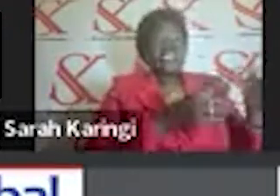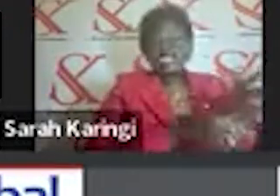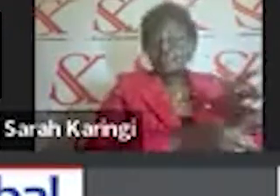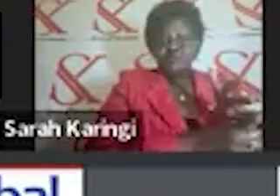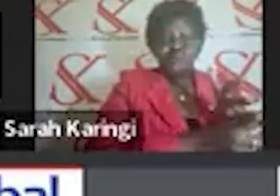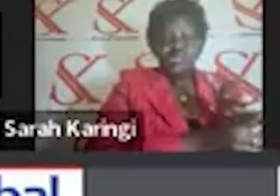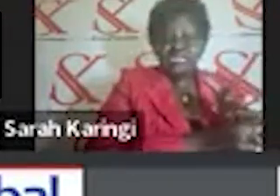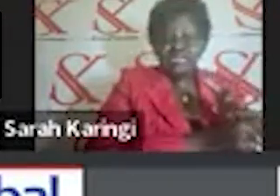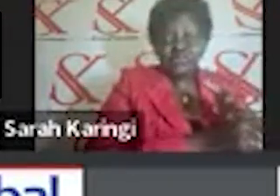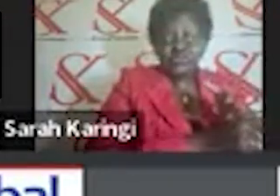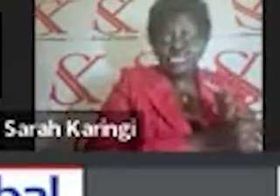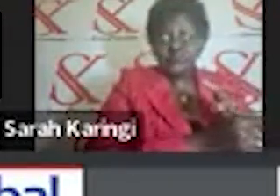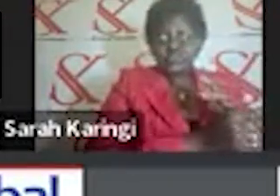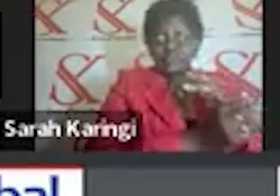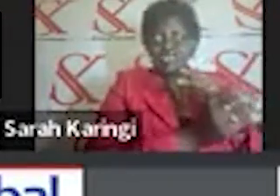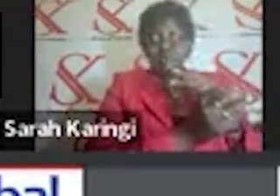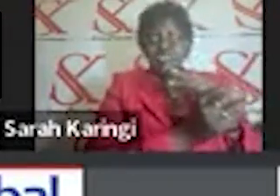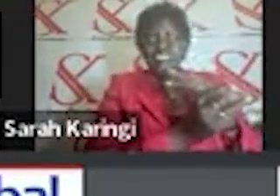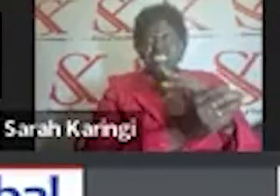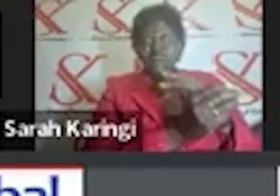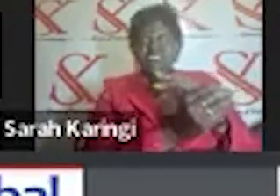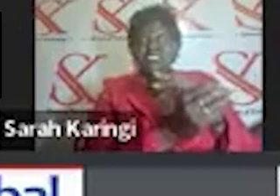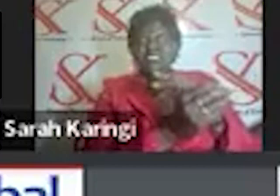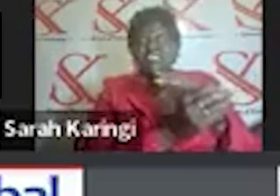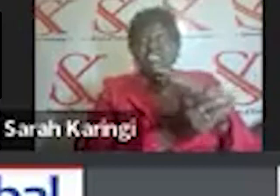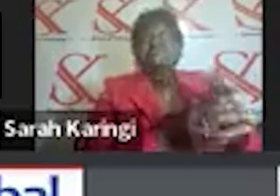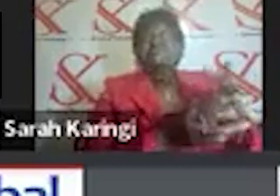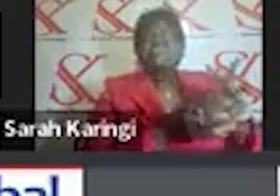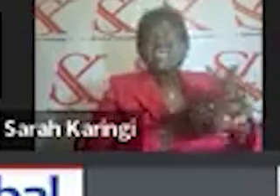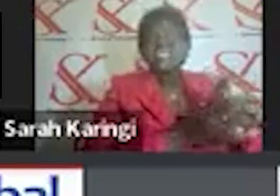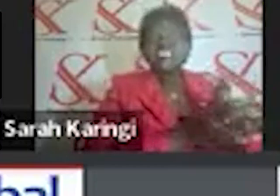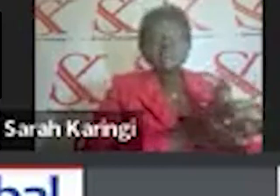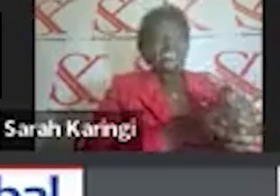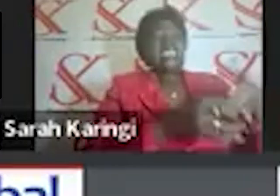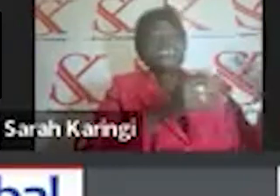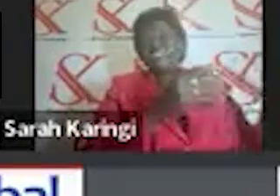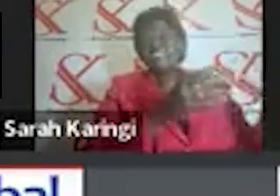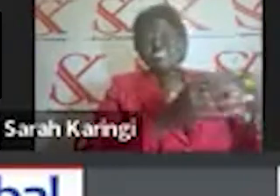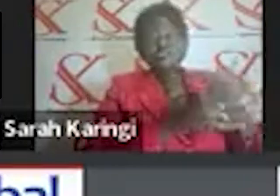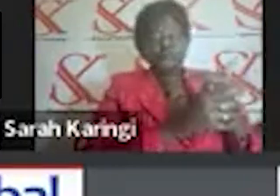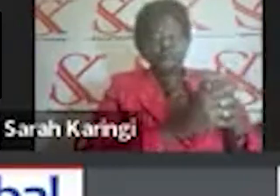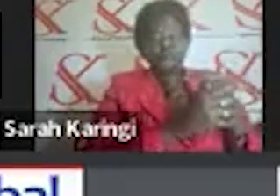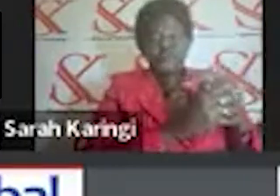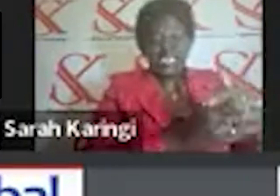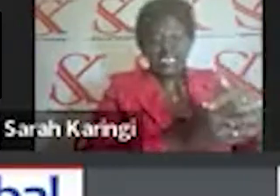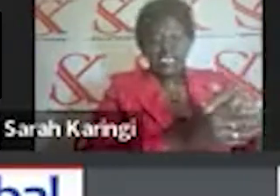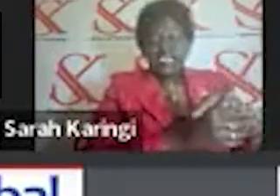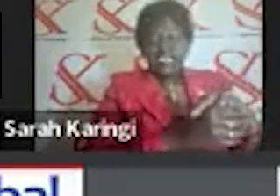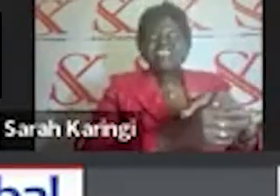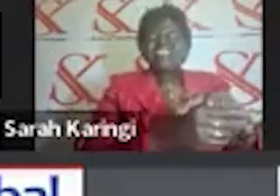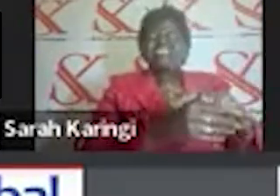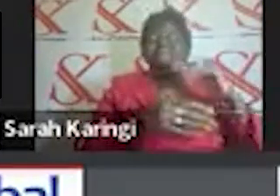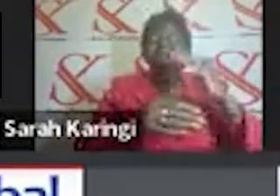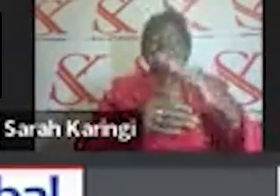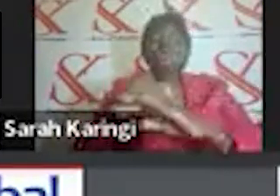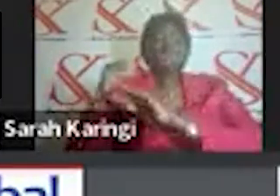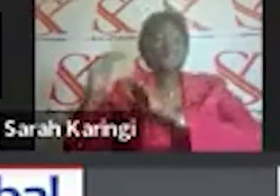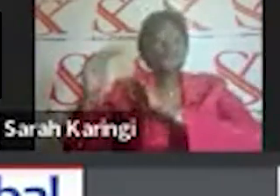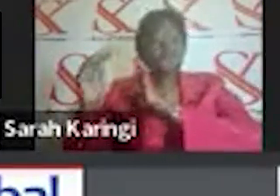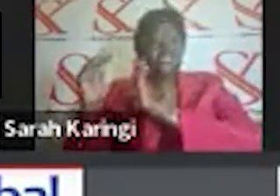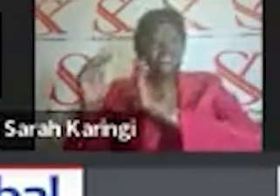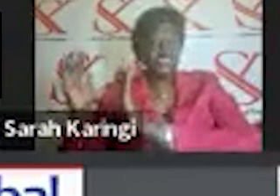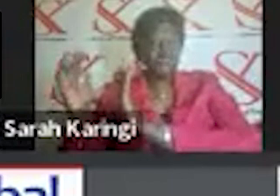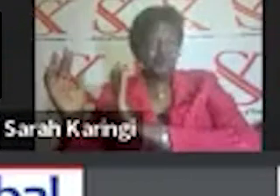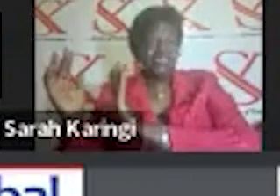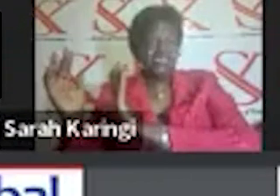how to sell. Before they never used to sell because they were either working in an office, and many other skills. Others even learned how to do bakery. And there's some people who have